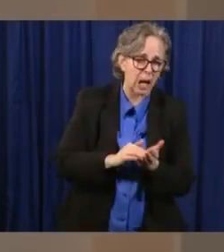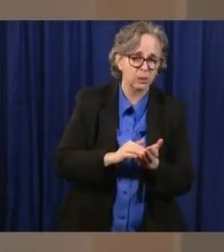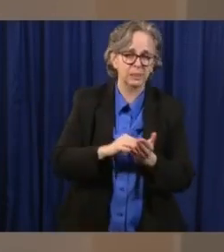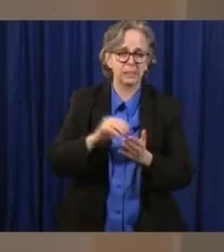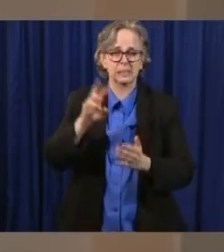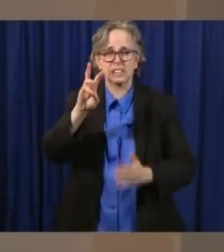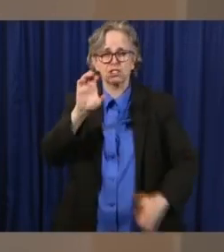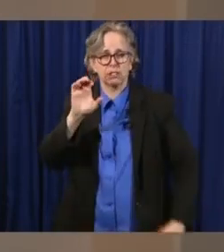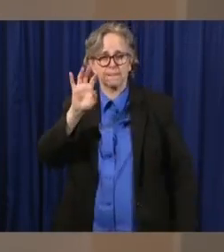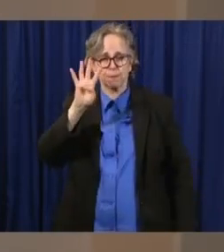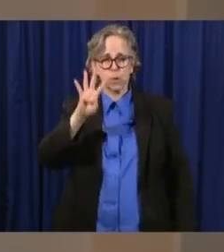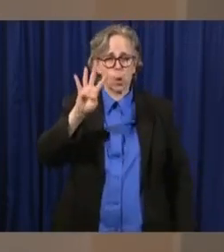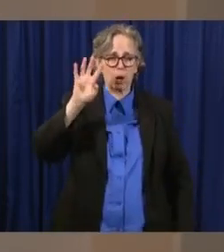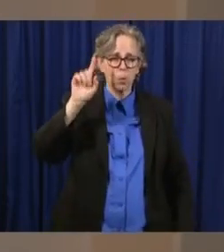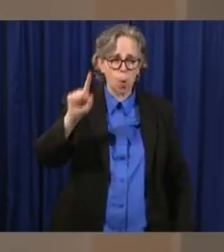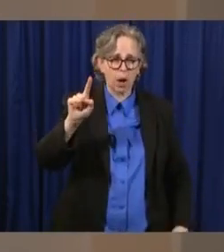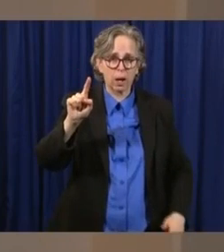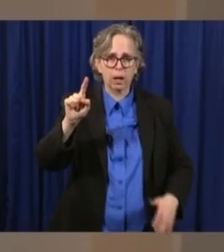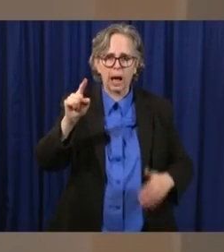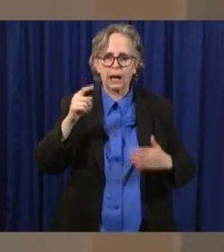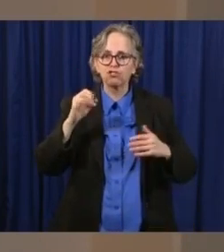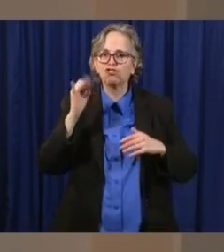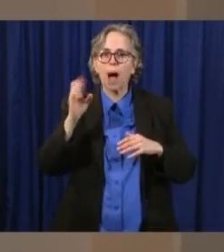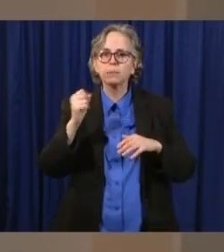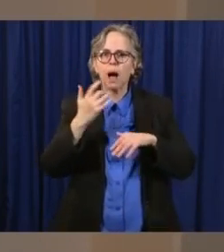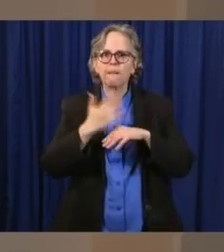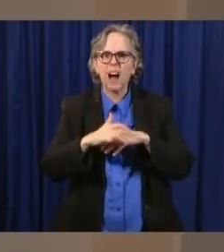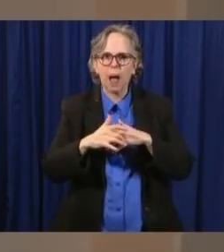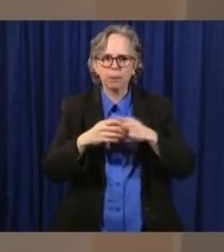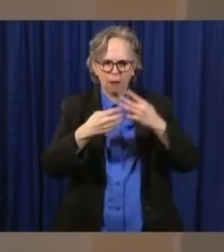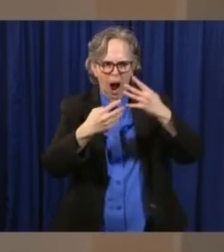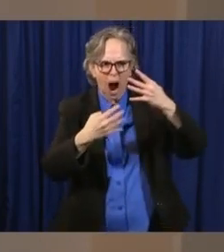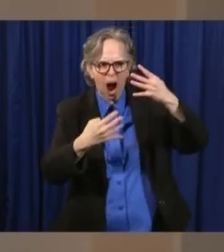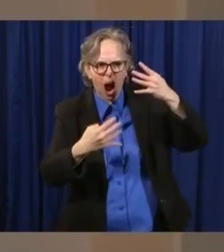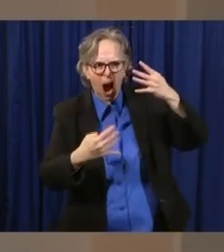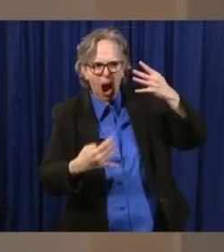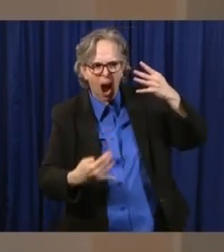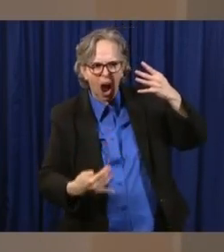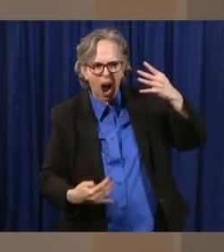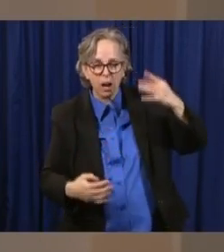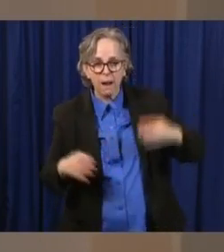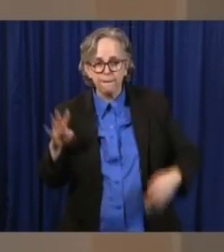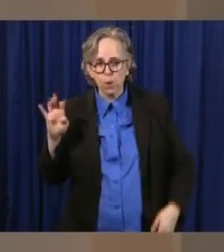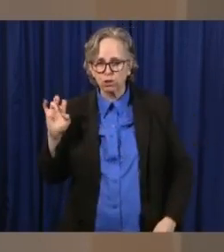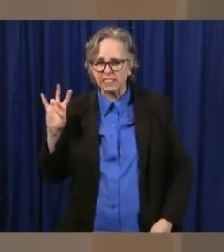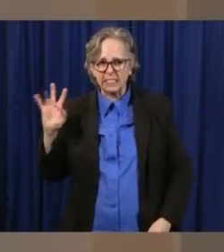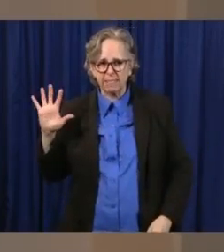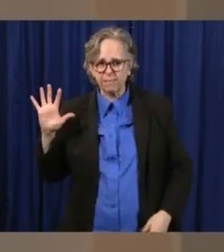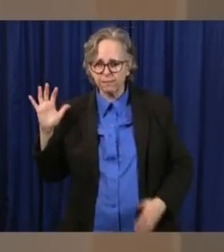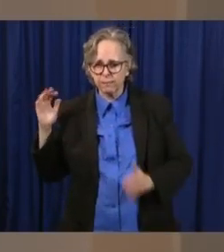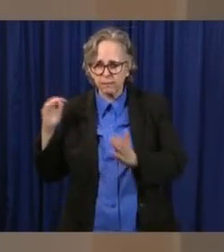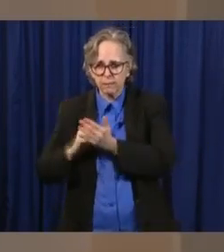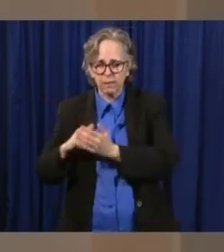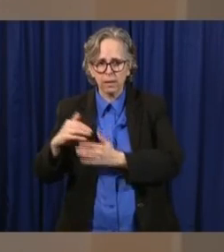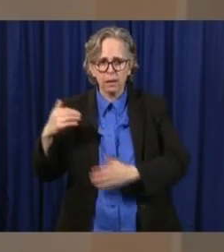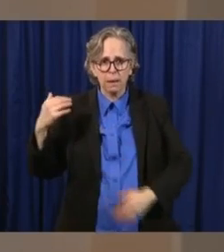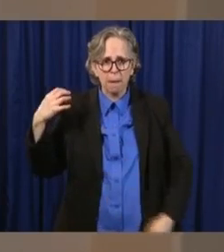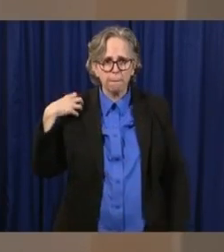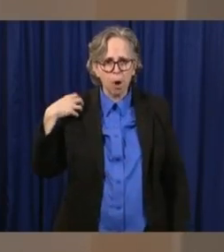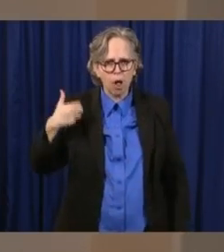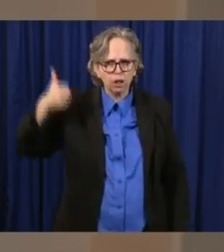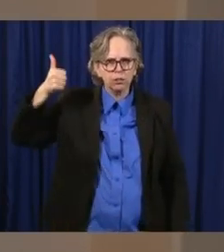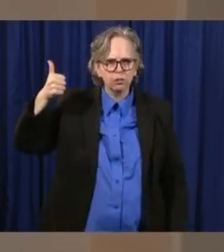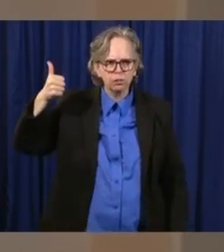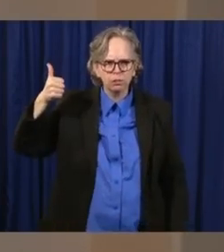33,641 jobs that are available from 478 employers. Now we need to understand what's behind this. We